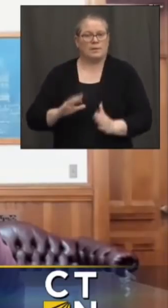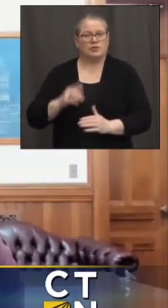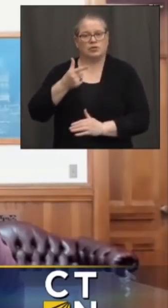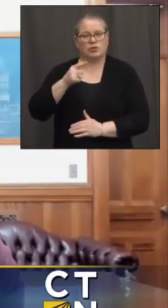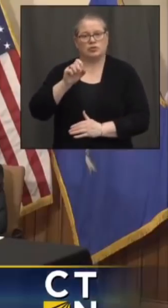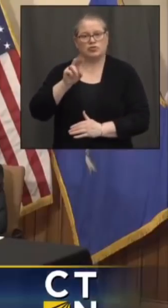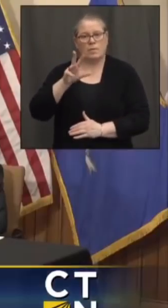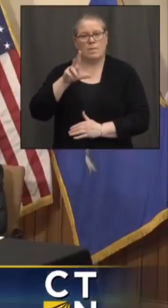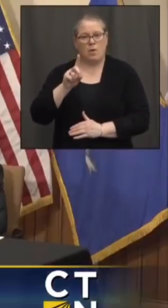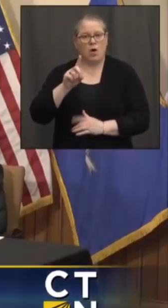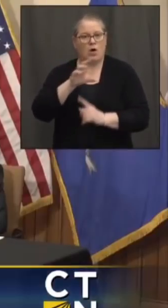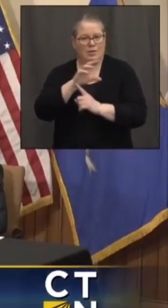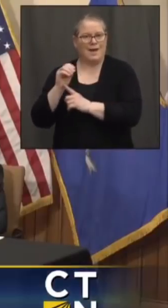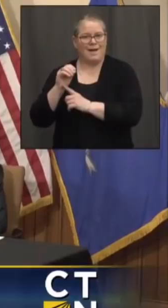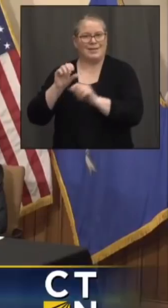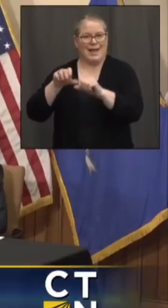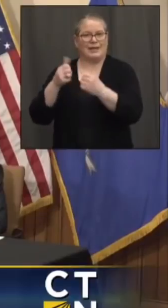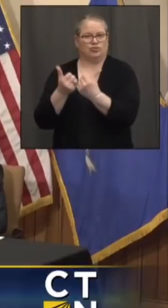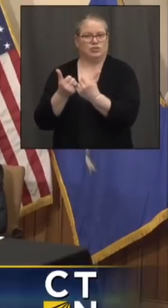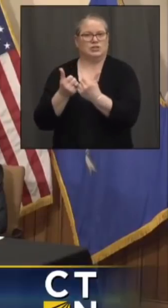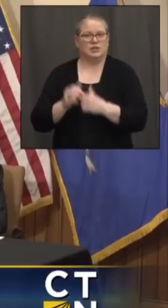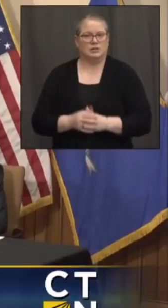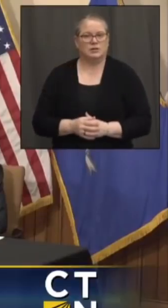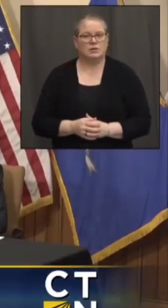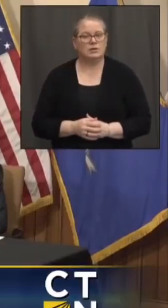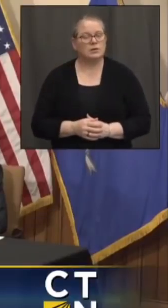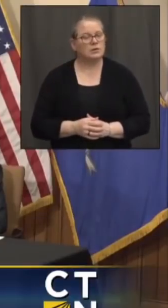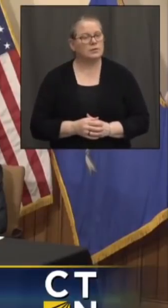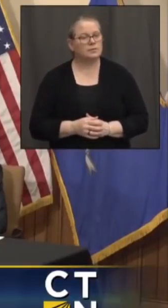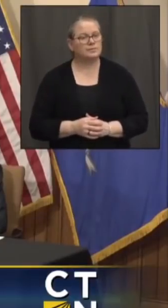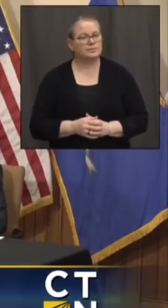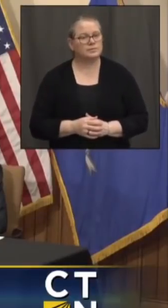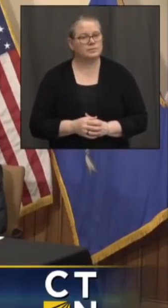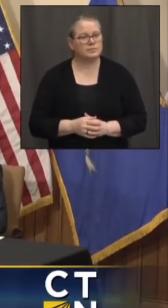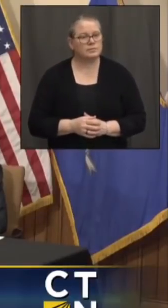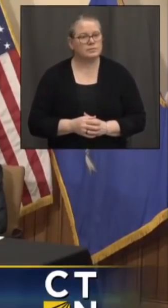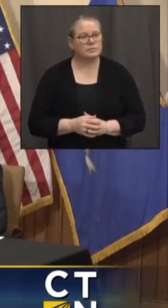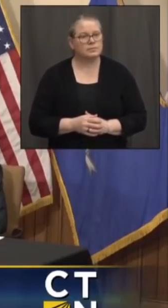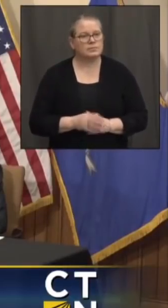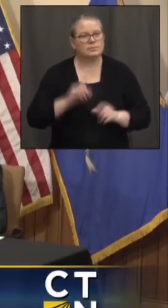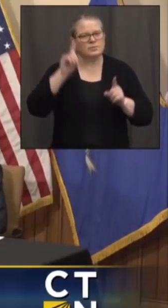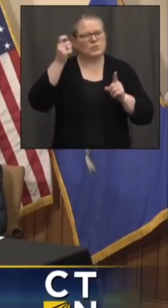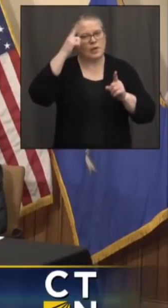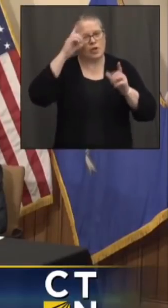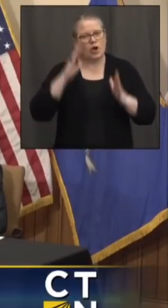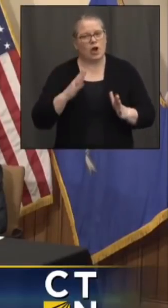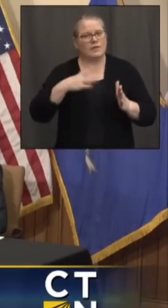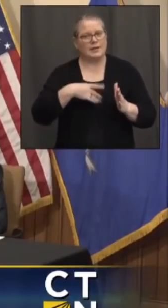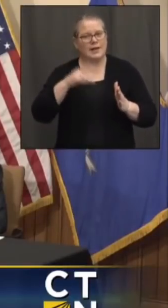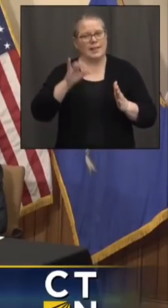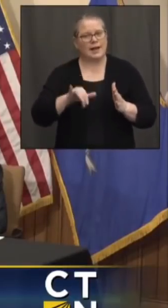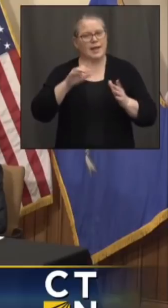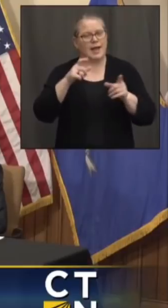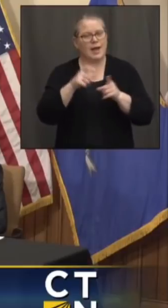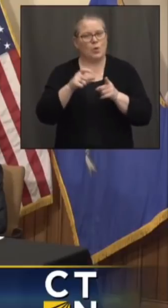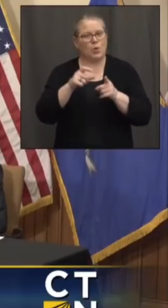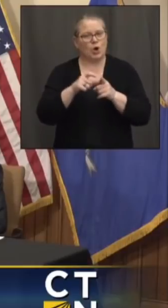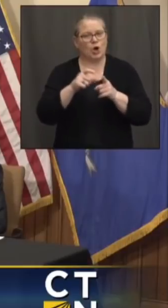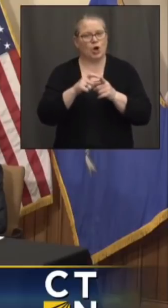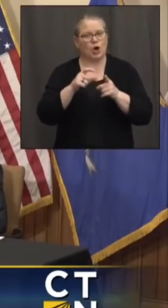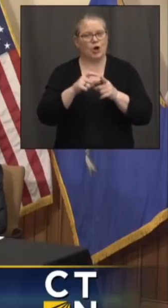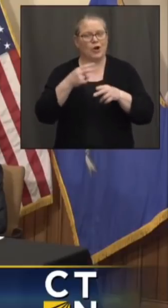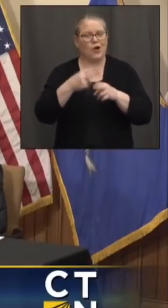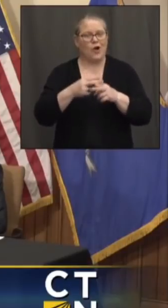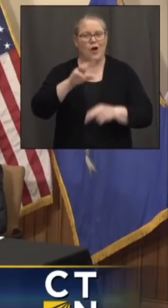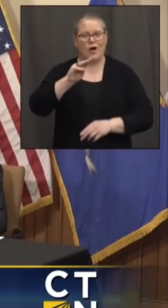well. Okay, well, the governor did not react well to the word mothballing, but was that just because he wanted to convey that